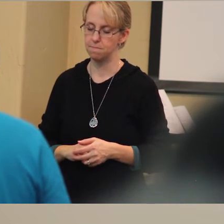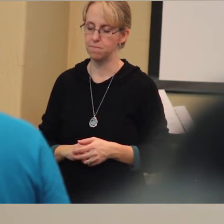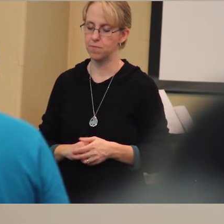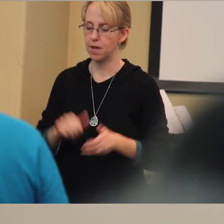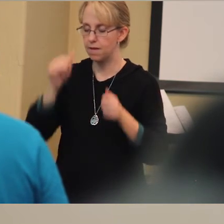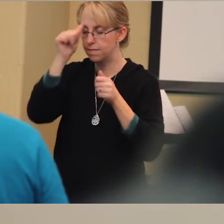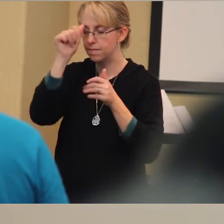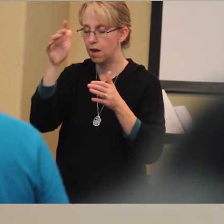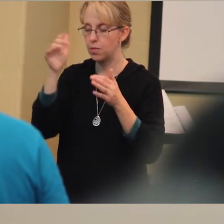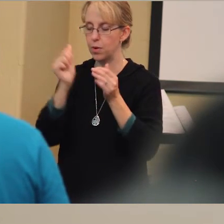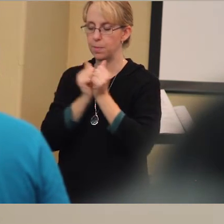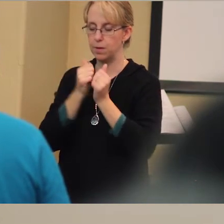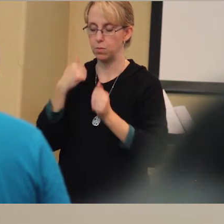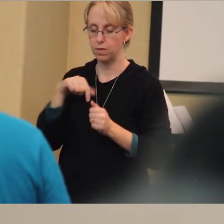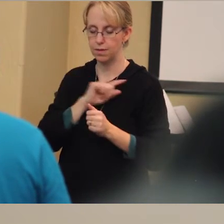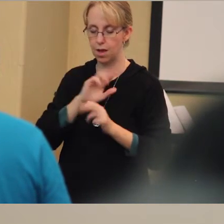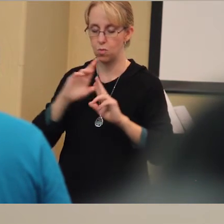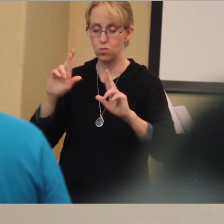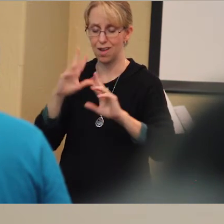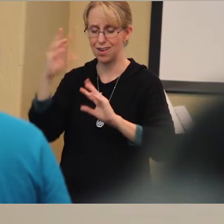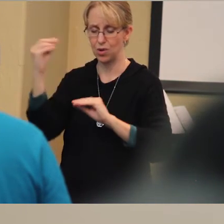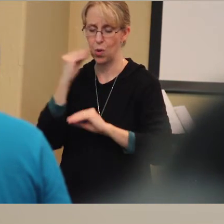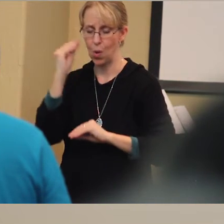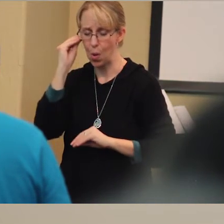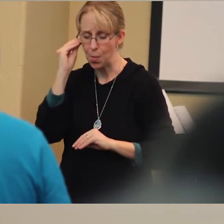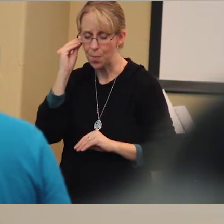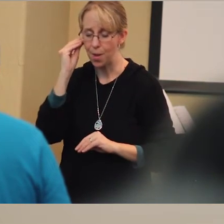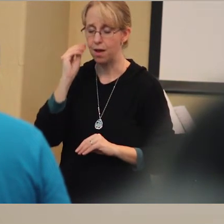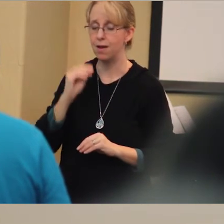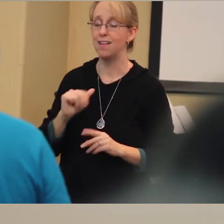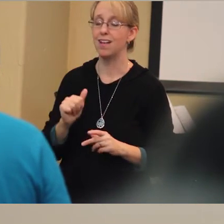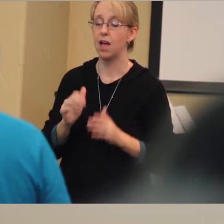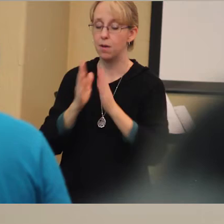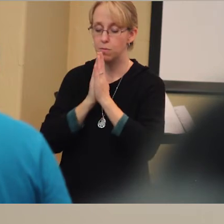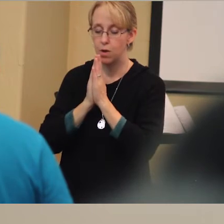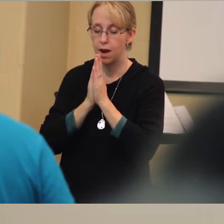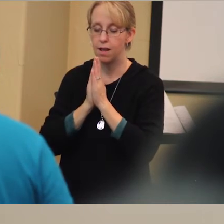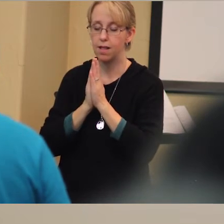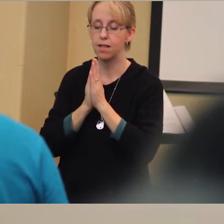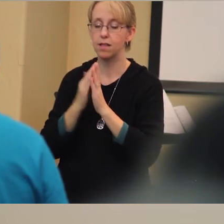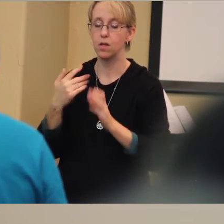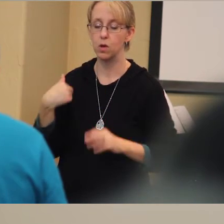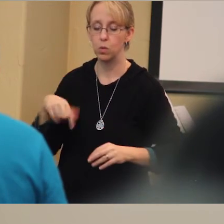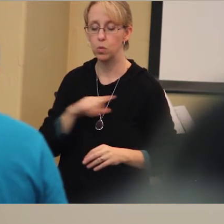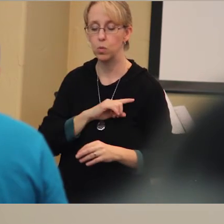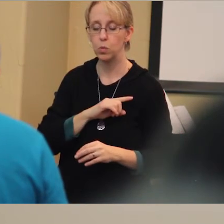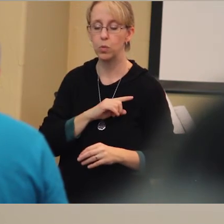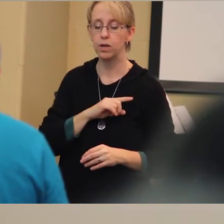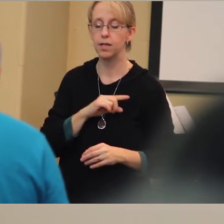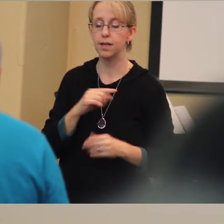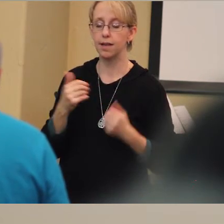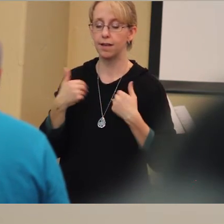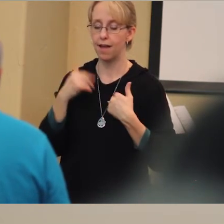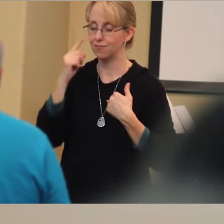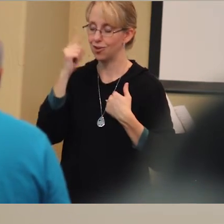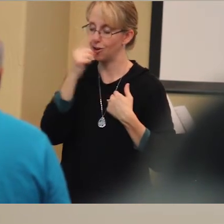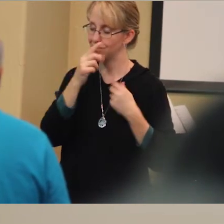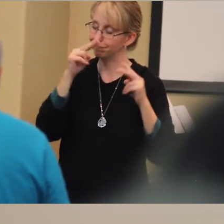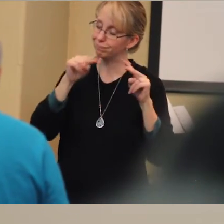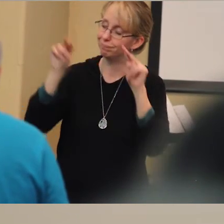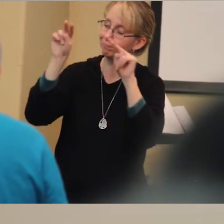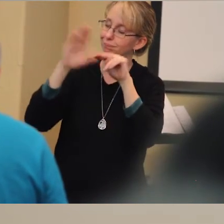So, Father, be with us as we get ready to go home this morning. Lord, I pray that we just have our eyes on